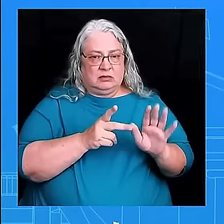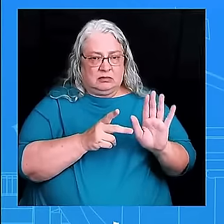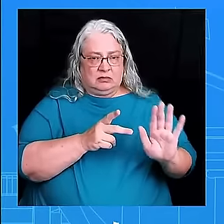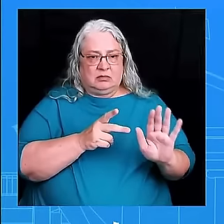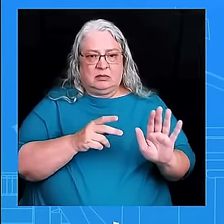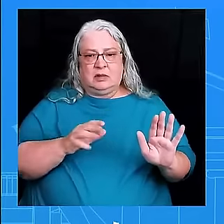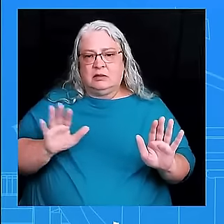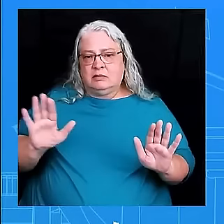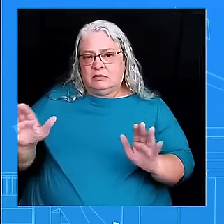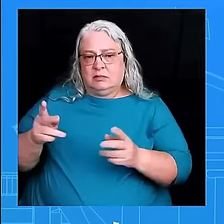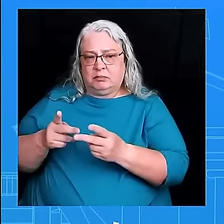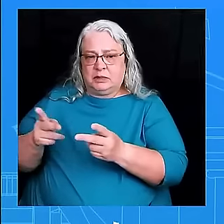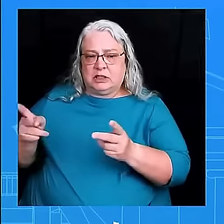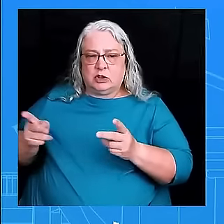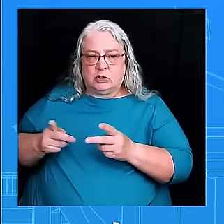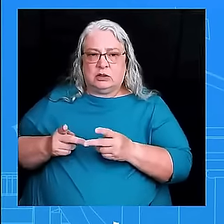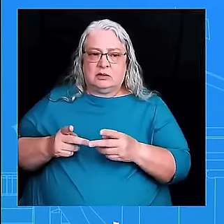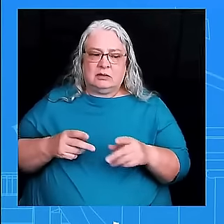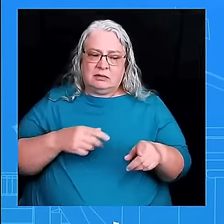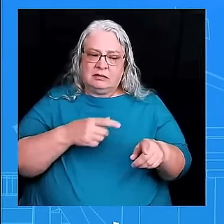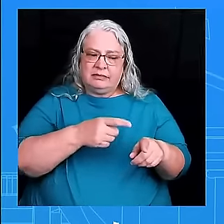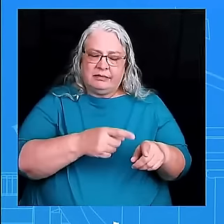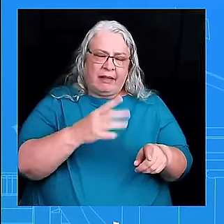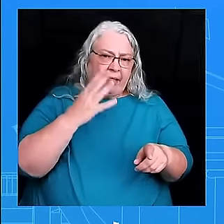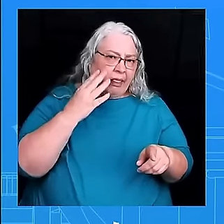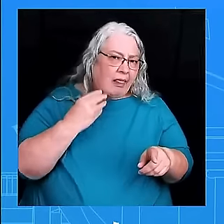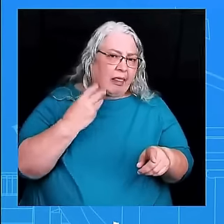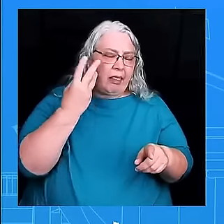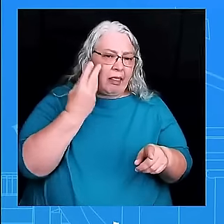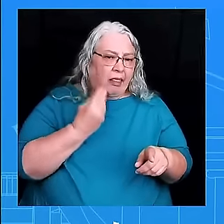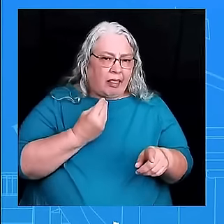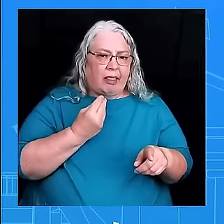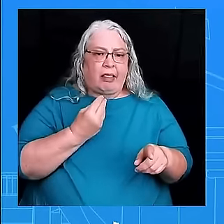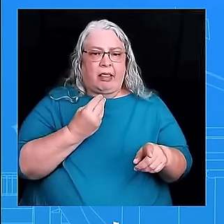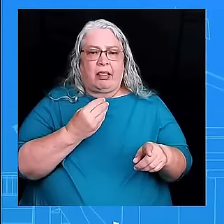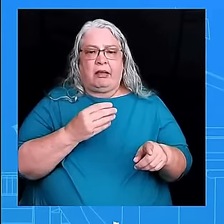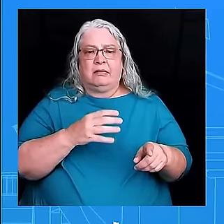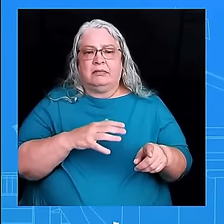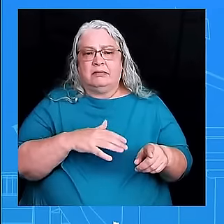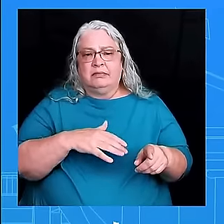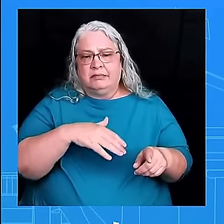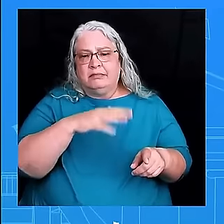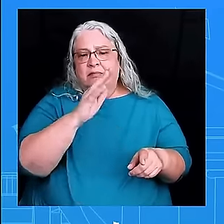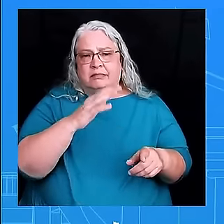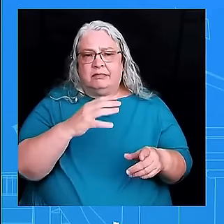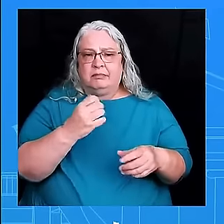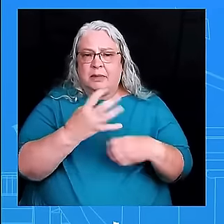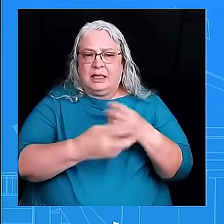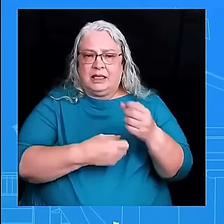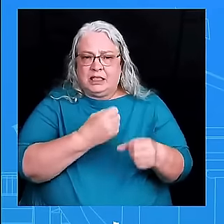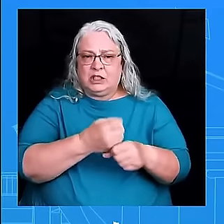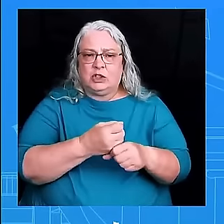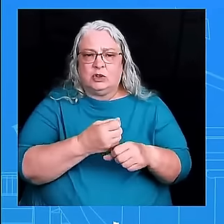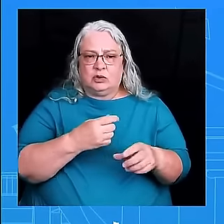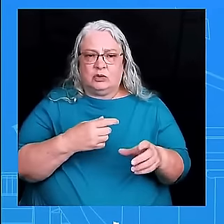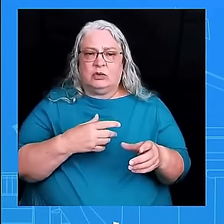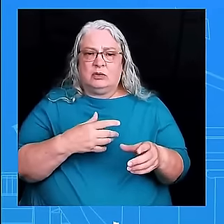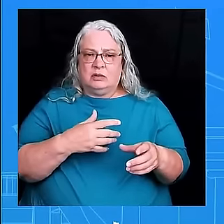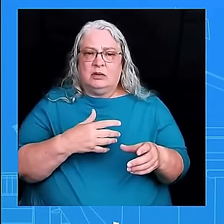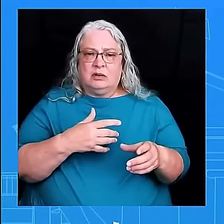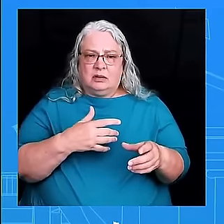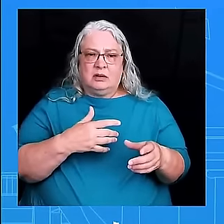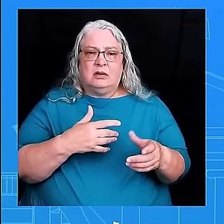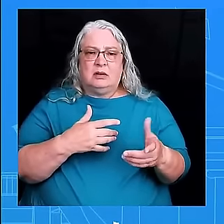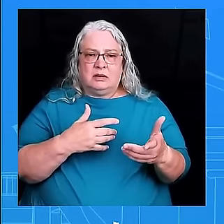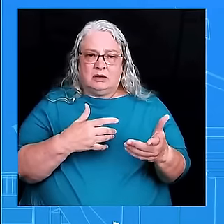And I think that's important to note. And he's had relationships with many of these leaders that are currently,